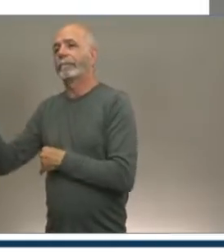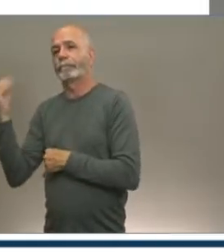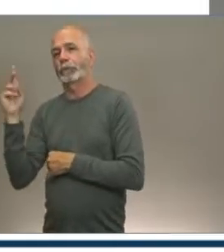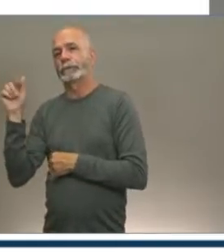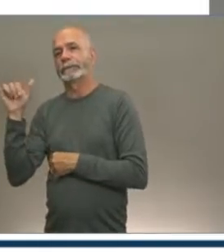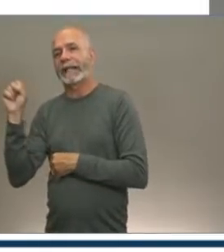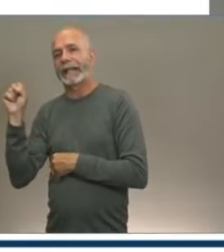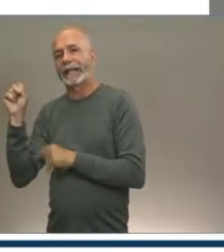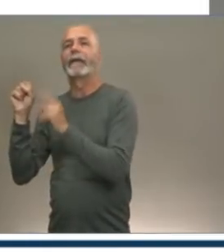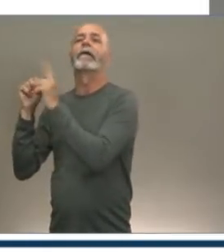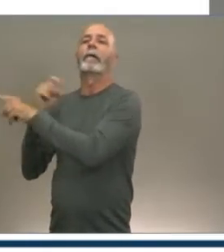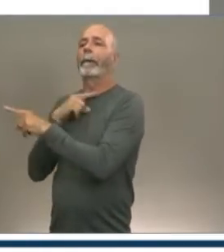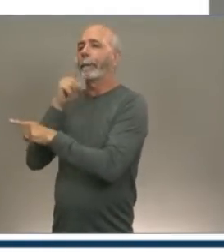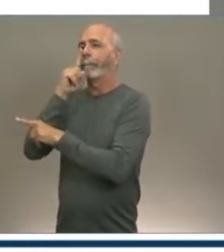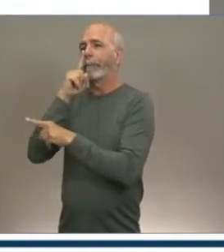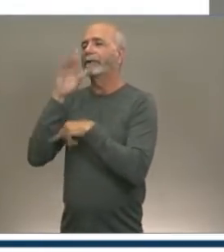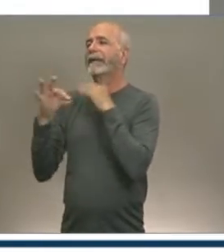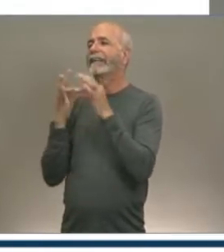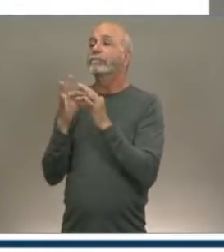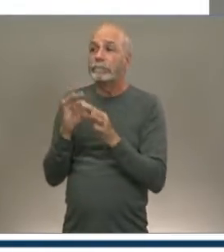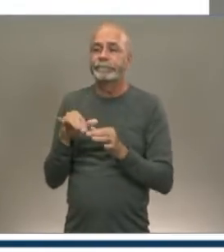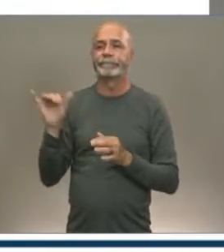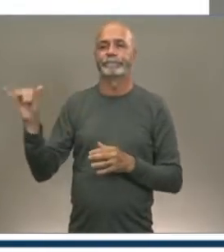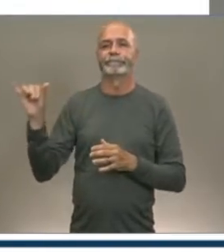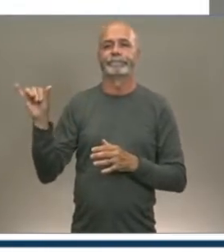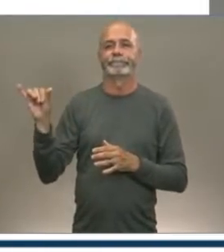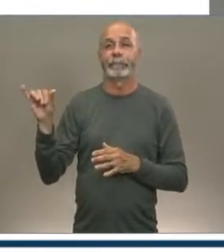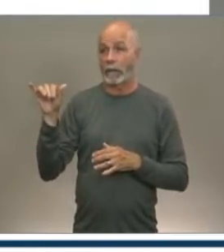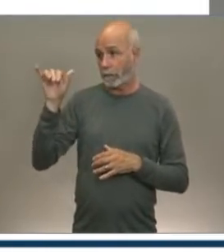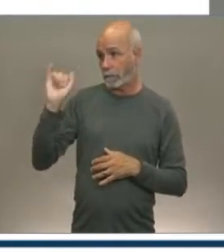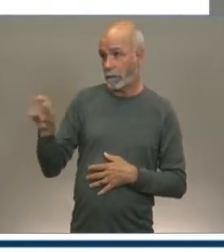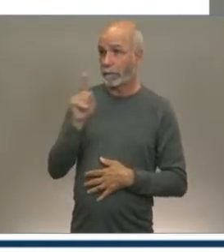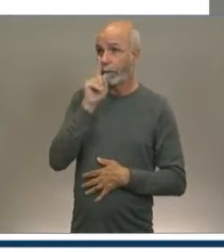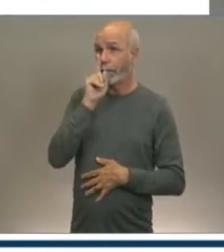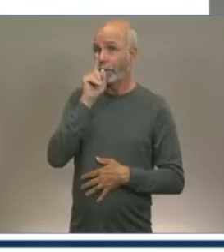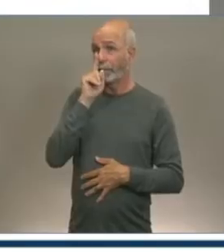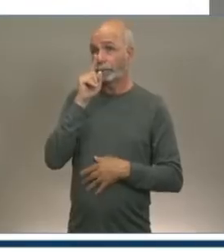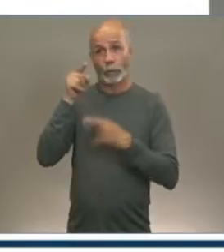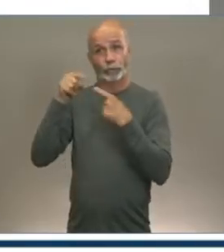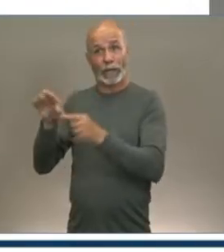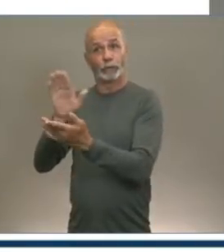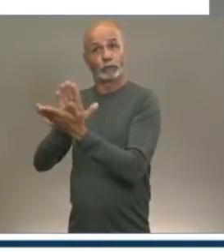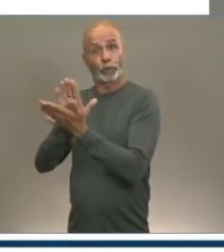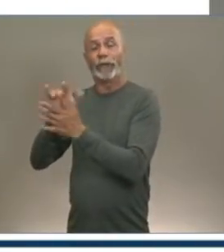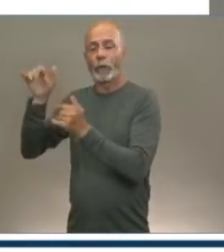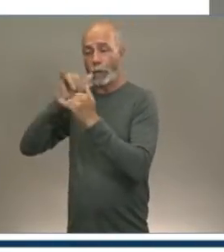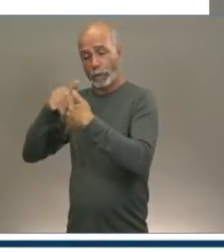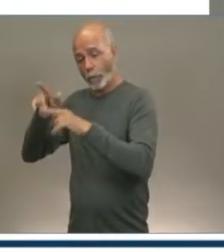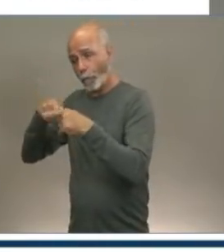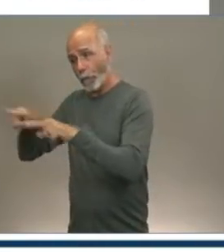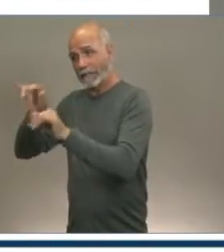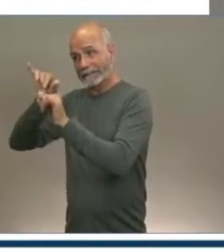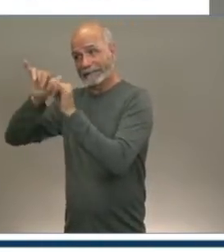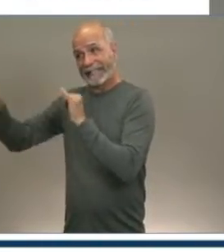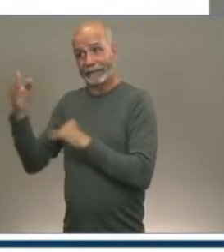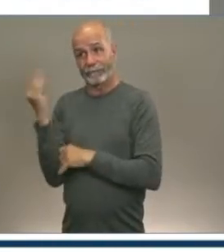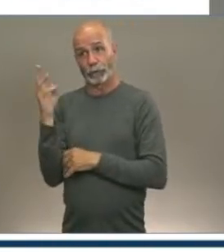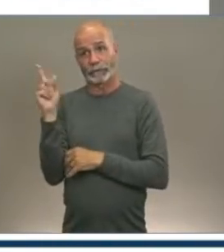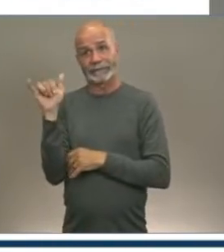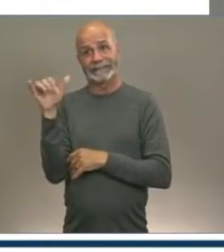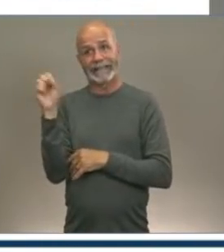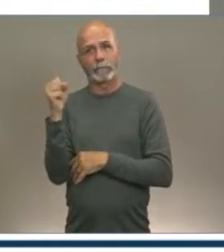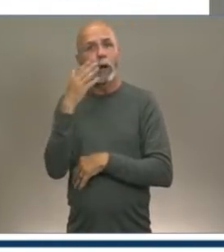positive. But the fact that they're testing positive as they're isolating means there's been no further exposure. And that's been the case all